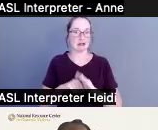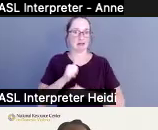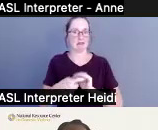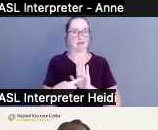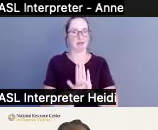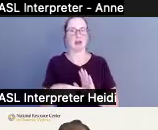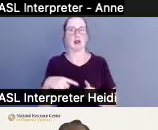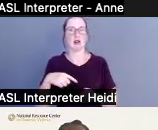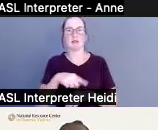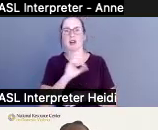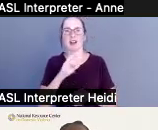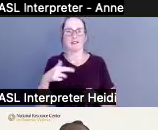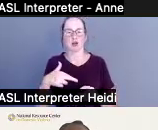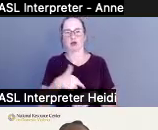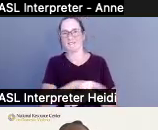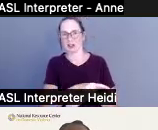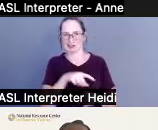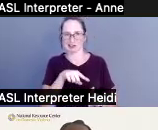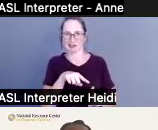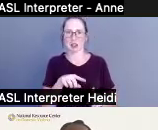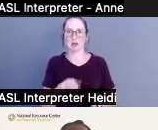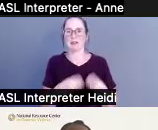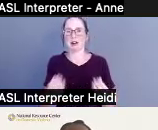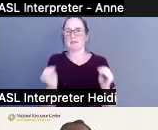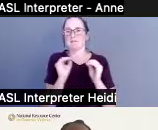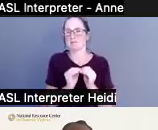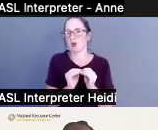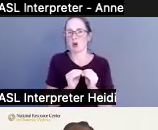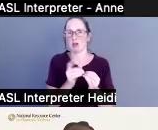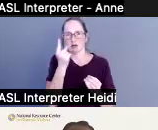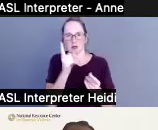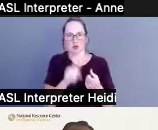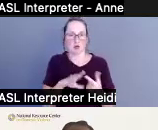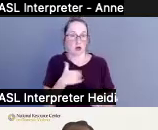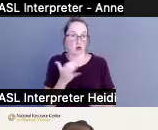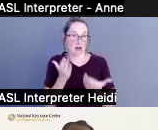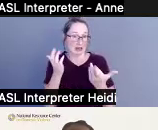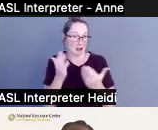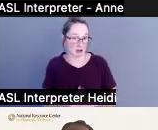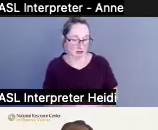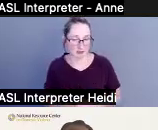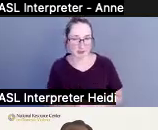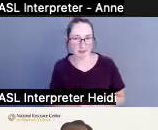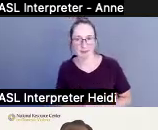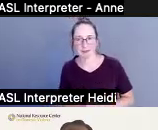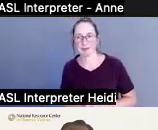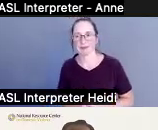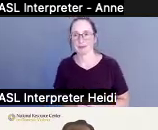of reference that provides additional texture to our recommendations.